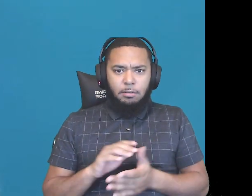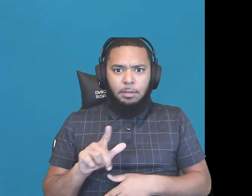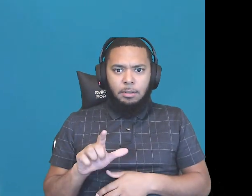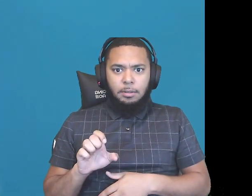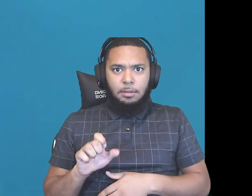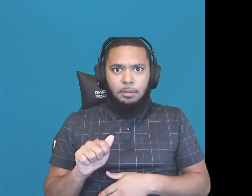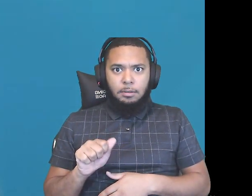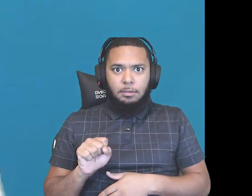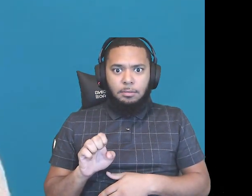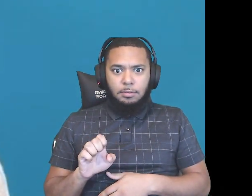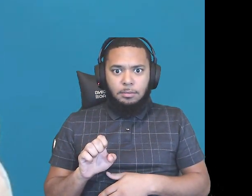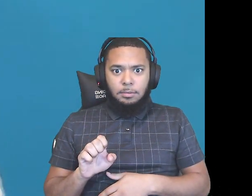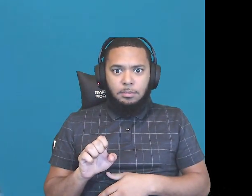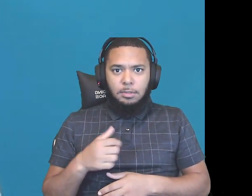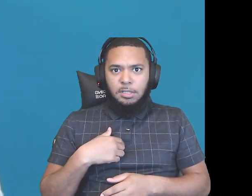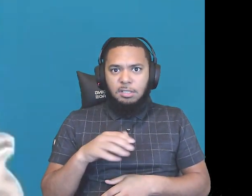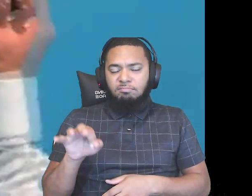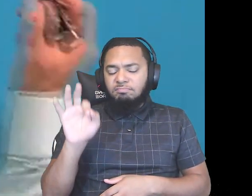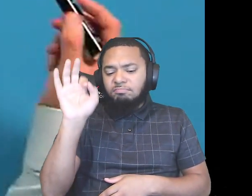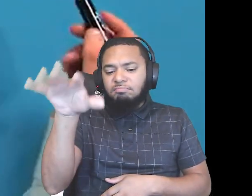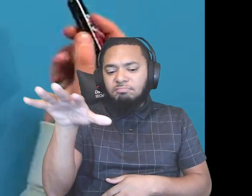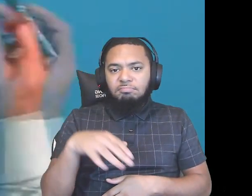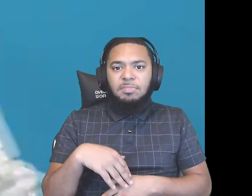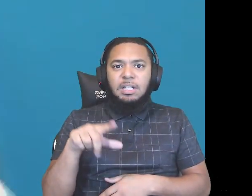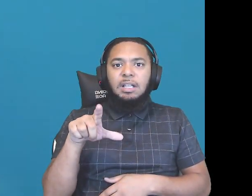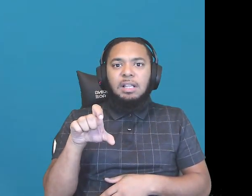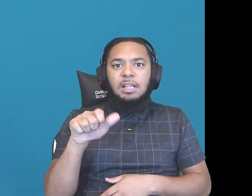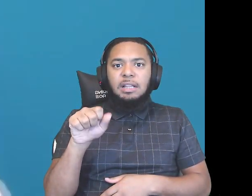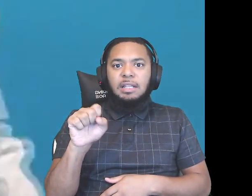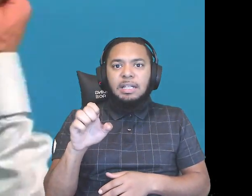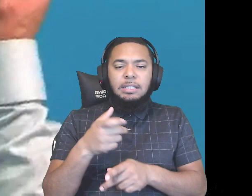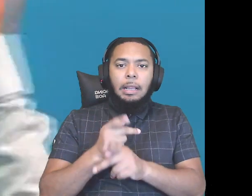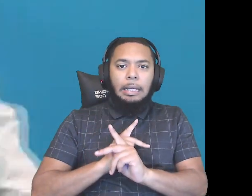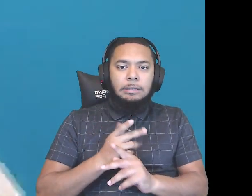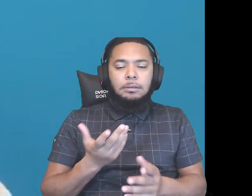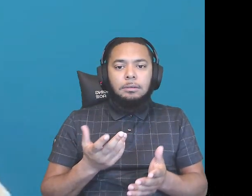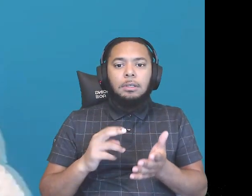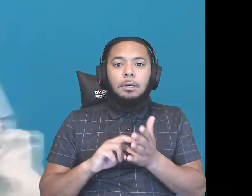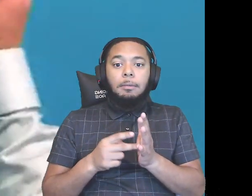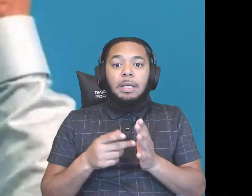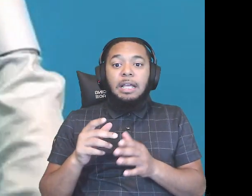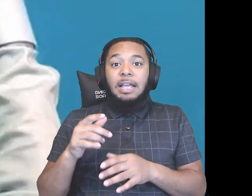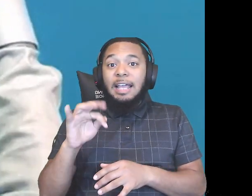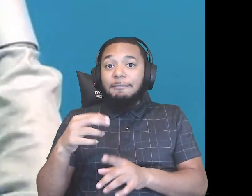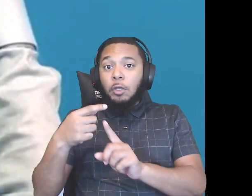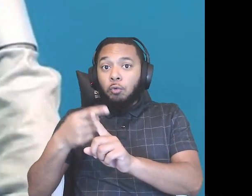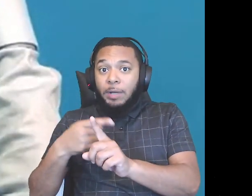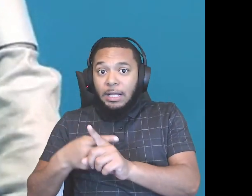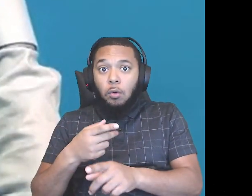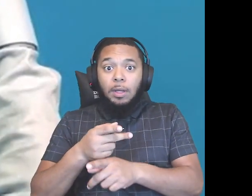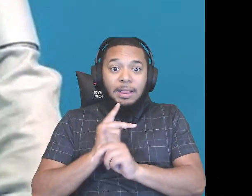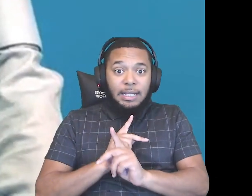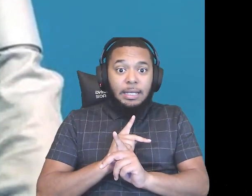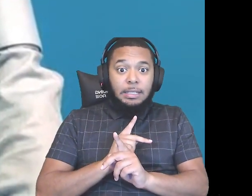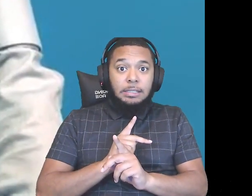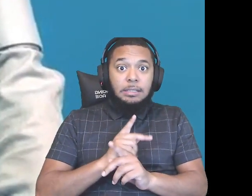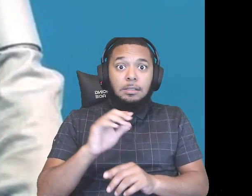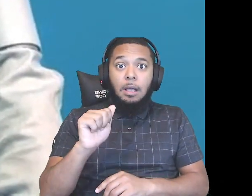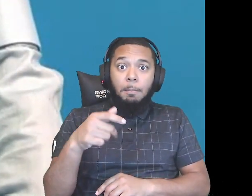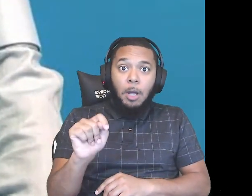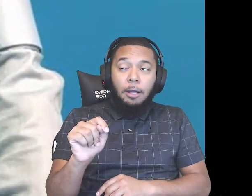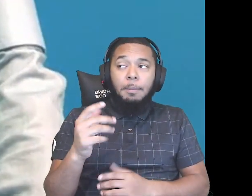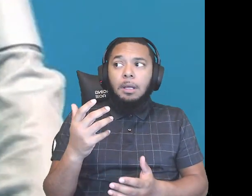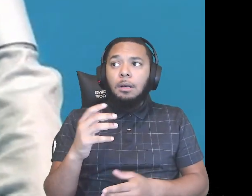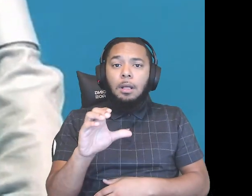tidbit of information. Lease is the same as rent. If you lease or rent some, um, an apartment